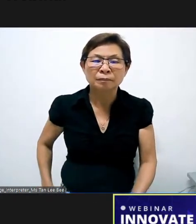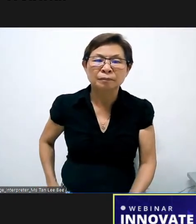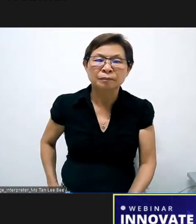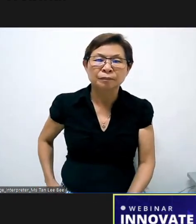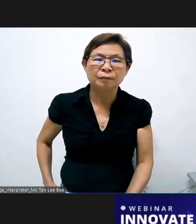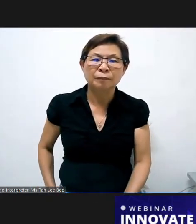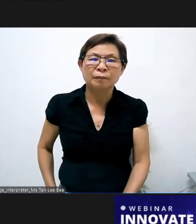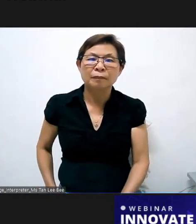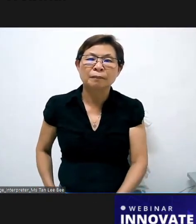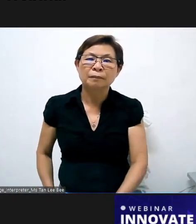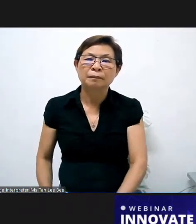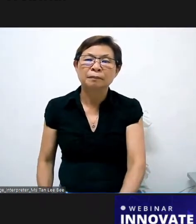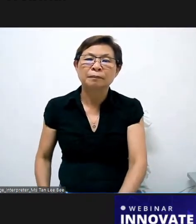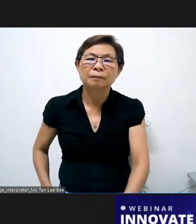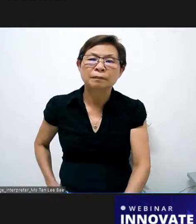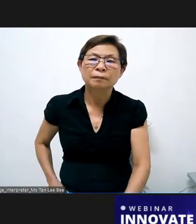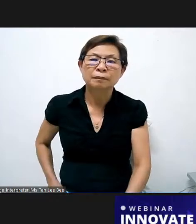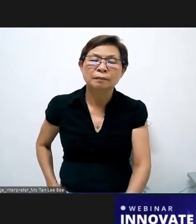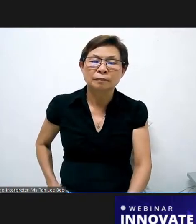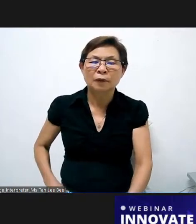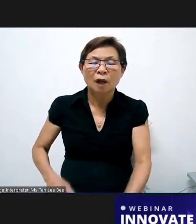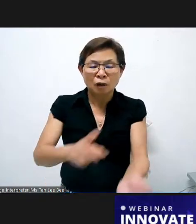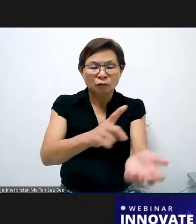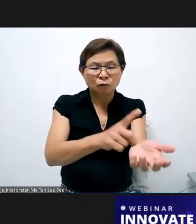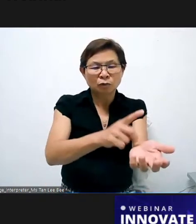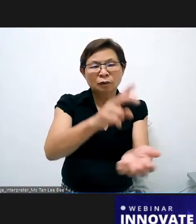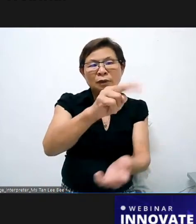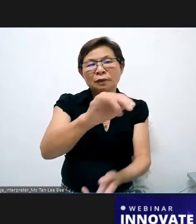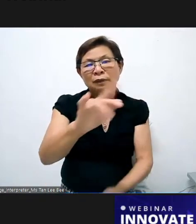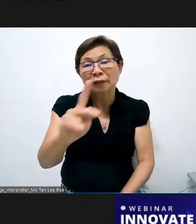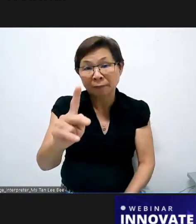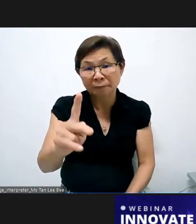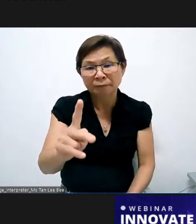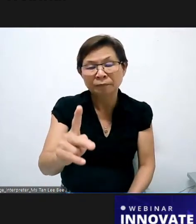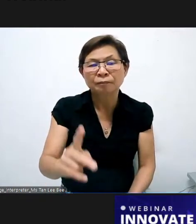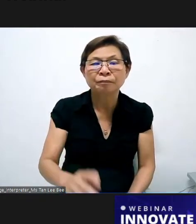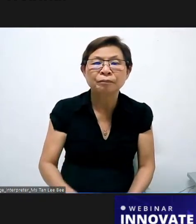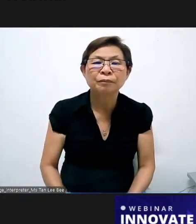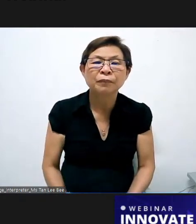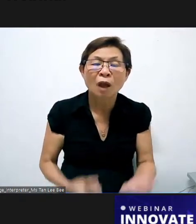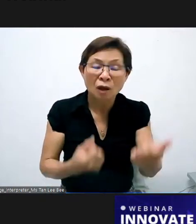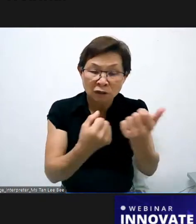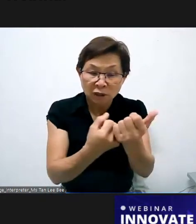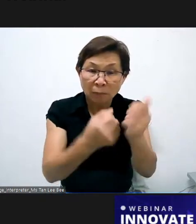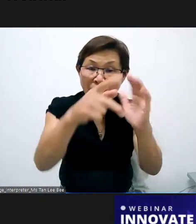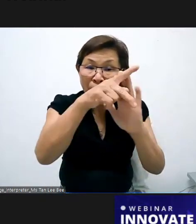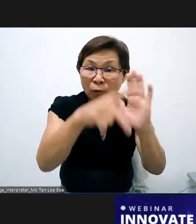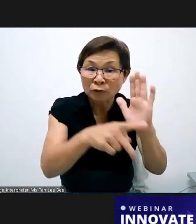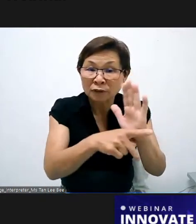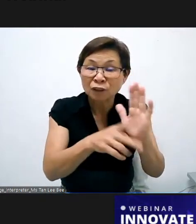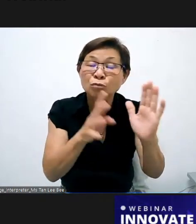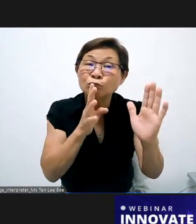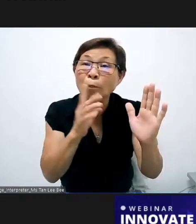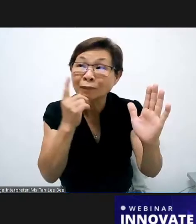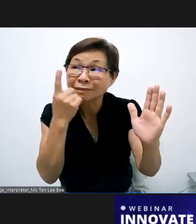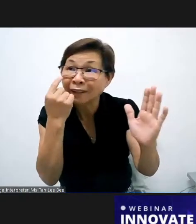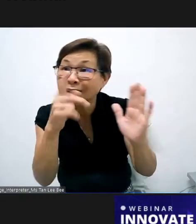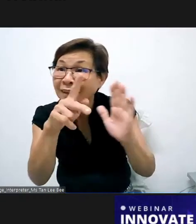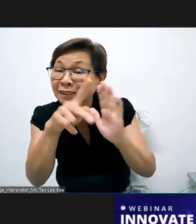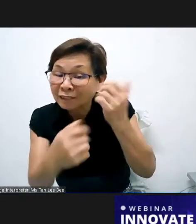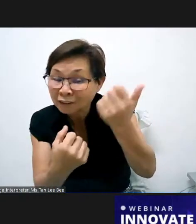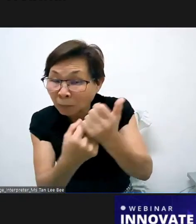innovators. Dr. Nick, so with the supporting policies that you mentioned, right, these will